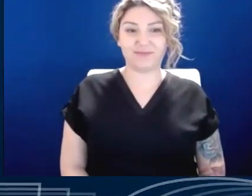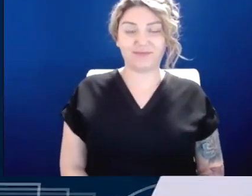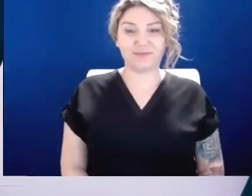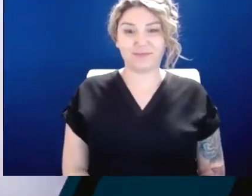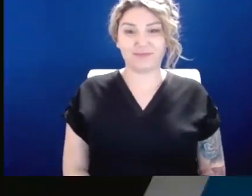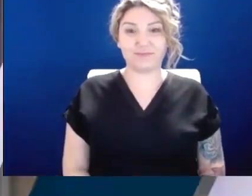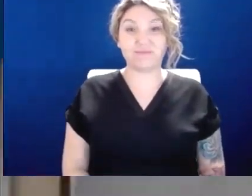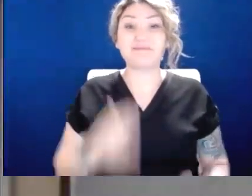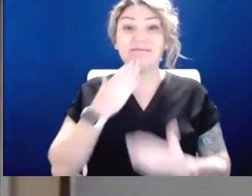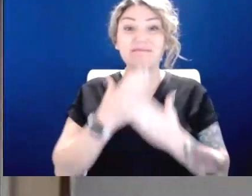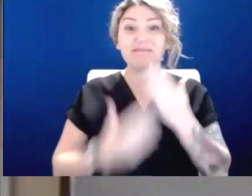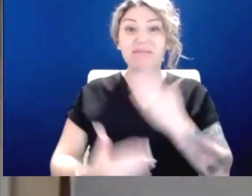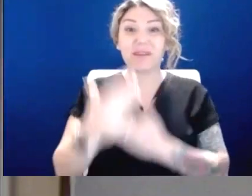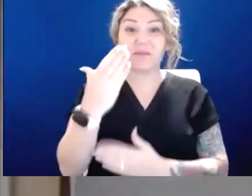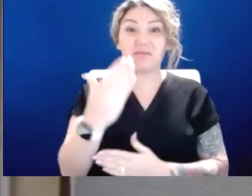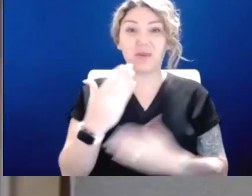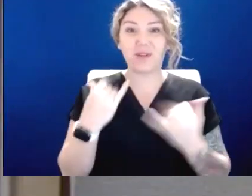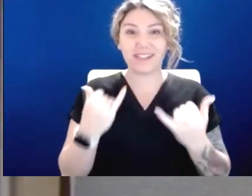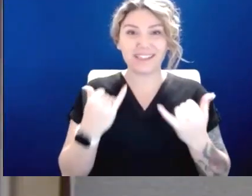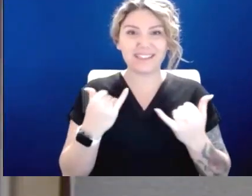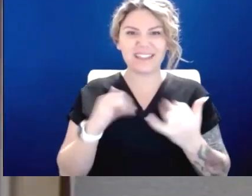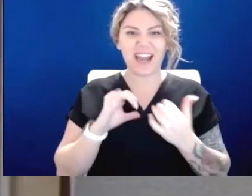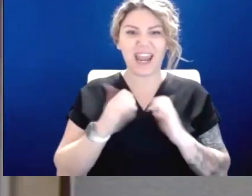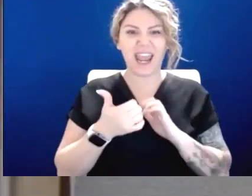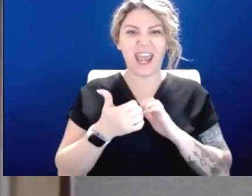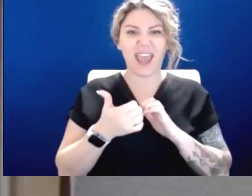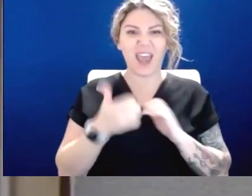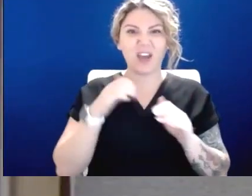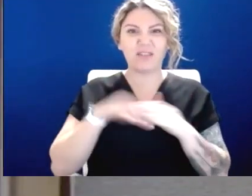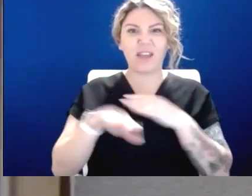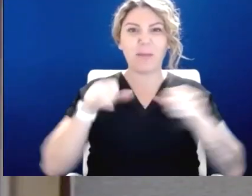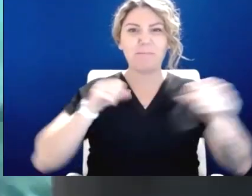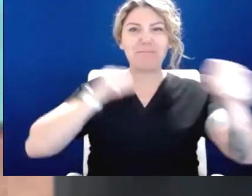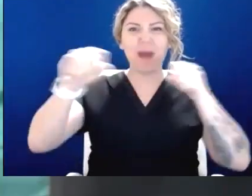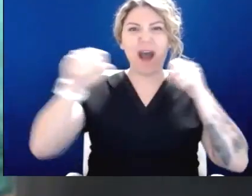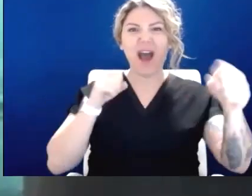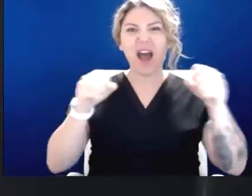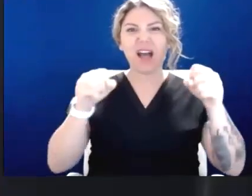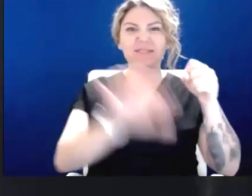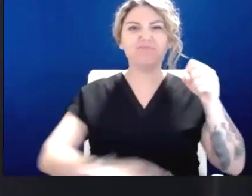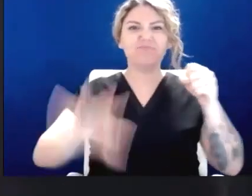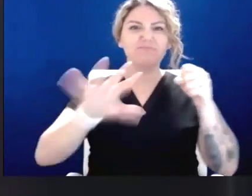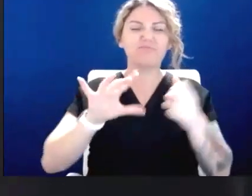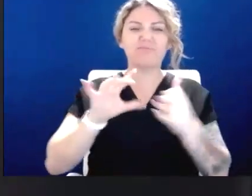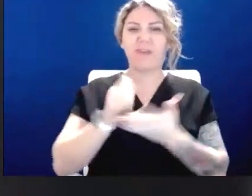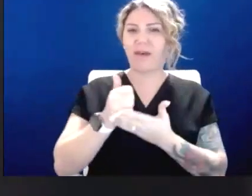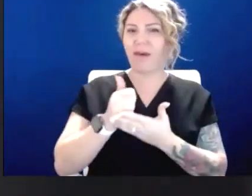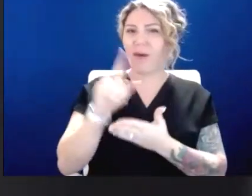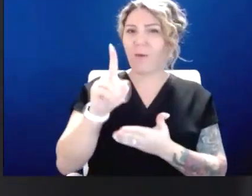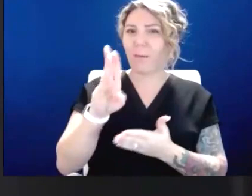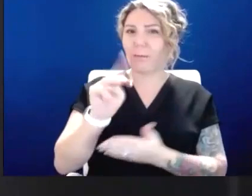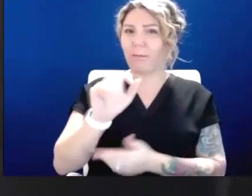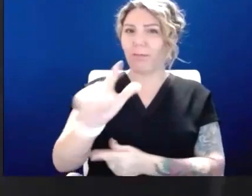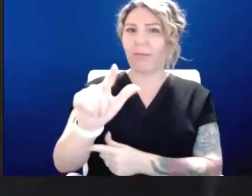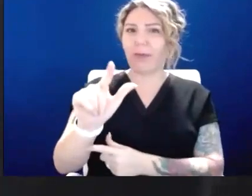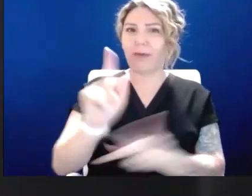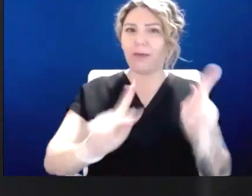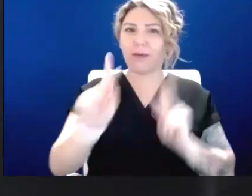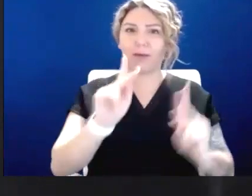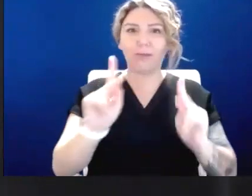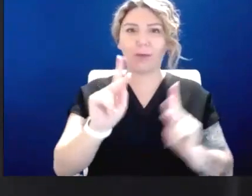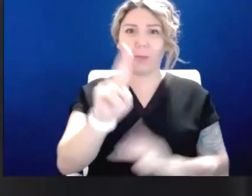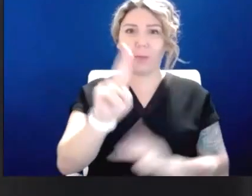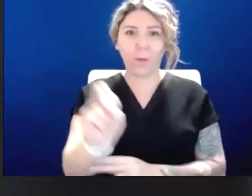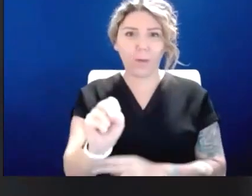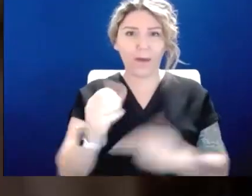Good morning. Coming up today, how stepping into the boxing ring can help the 1 million people in the U.S. living with Parkinson's disease. Who